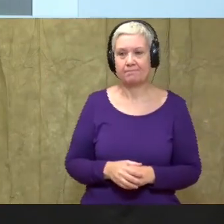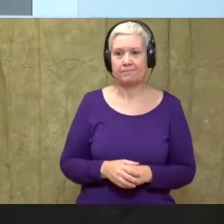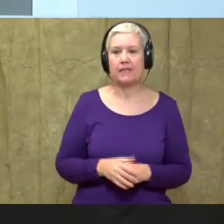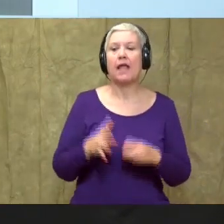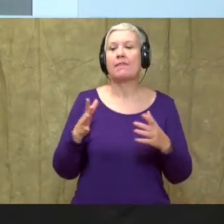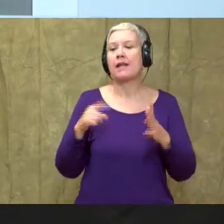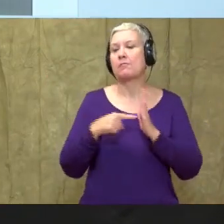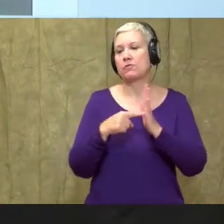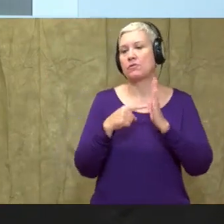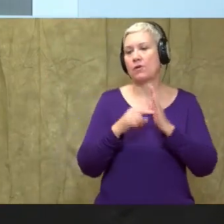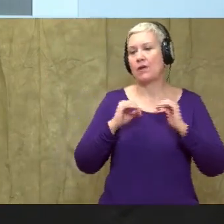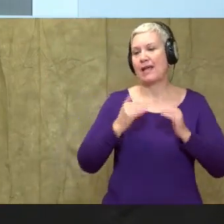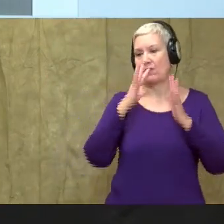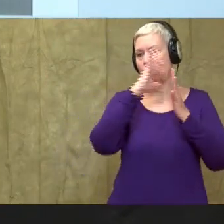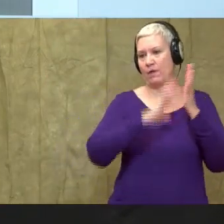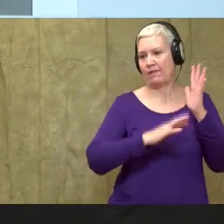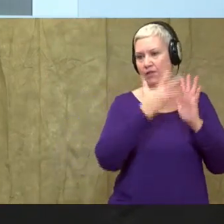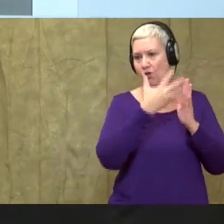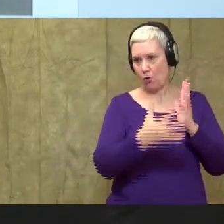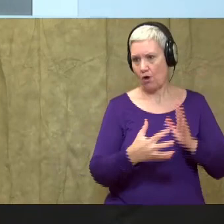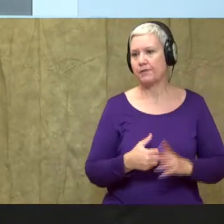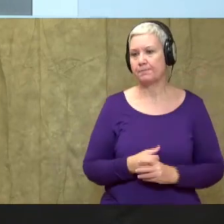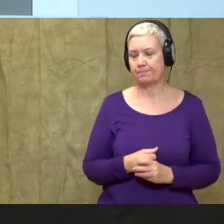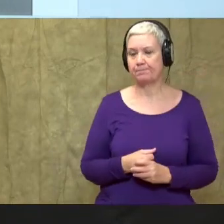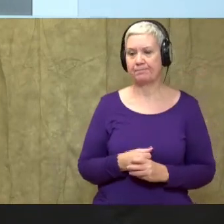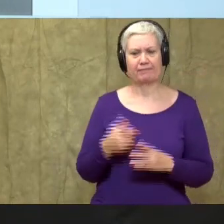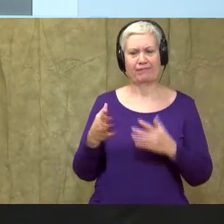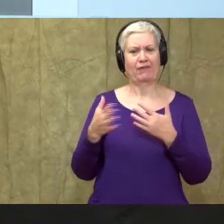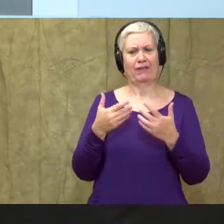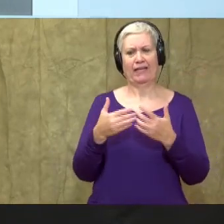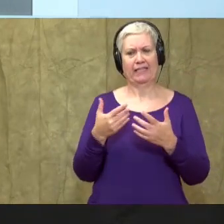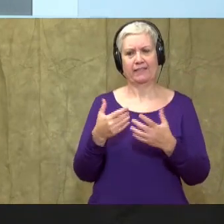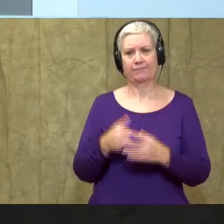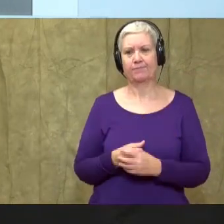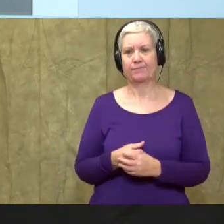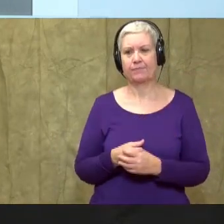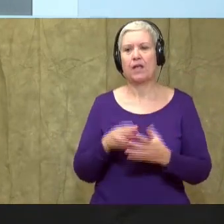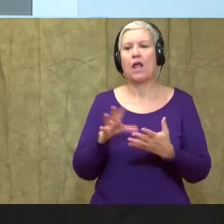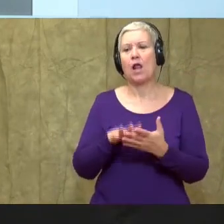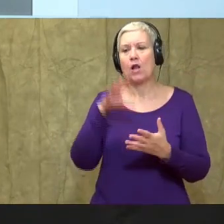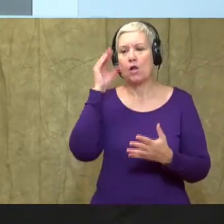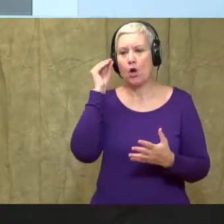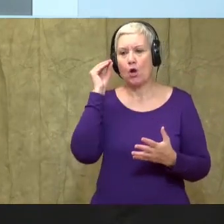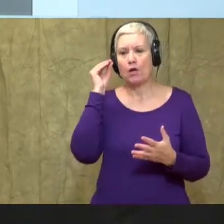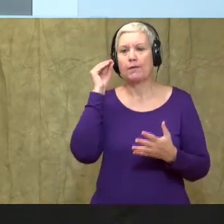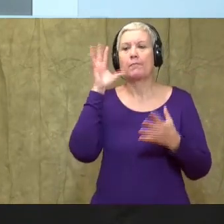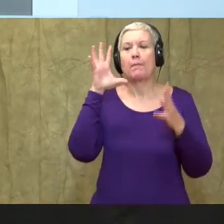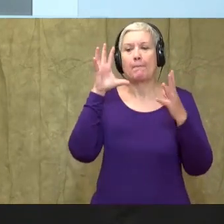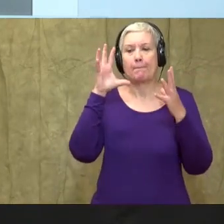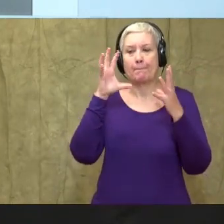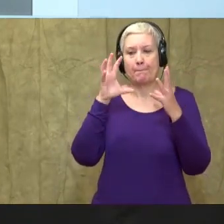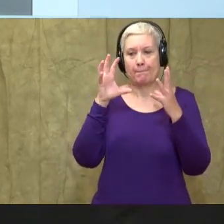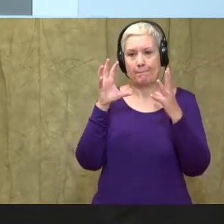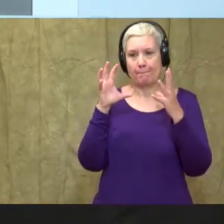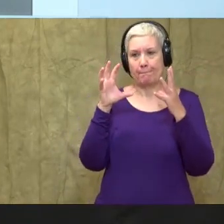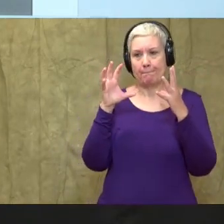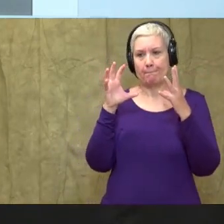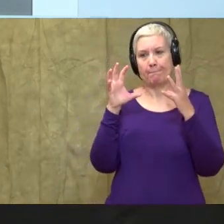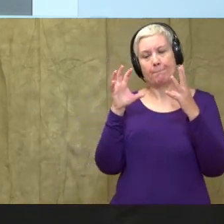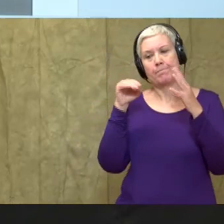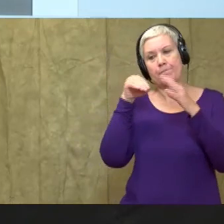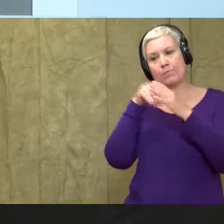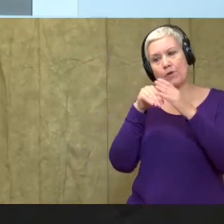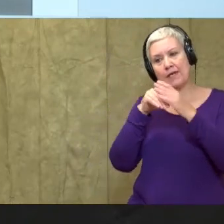form. And guys, it's not really that hard to do. It's very simple, actually. You just got to learn to, again, put this